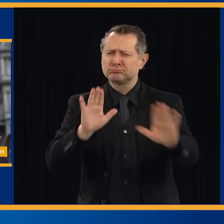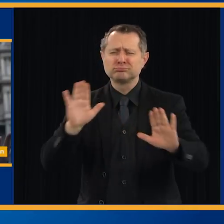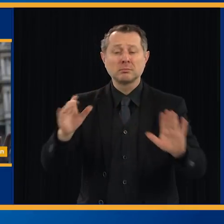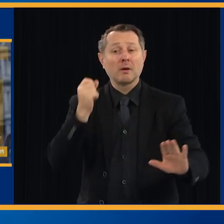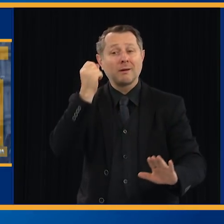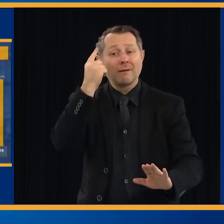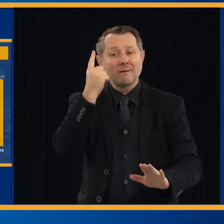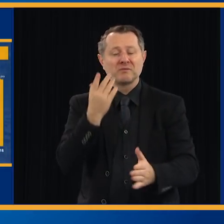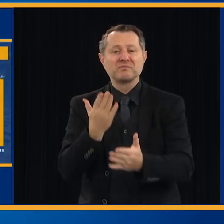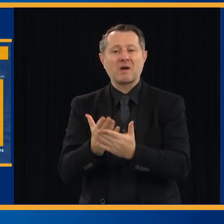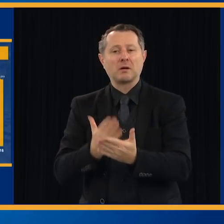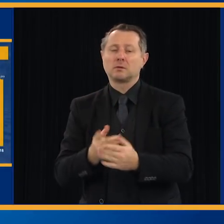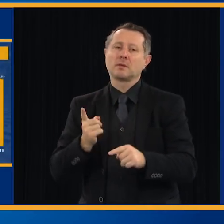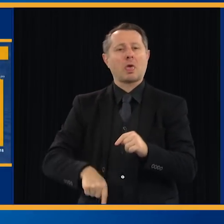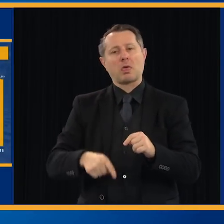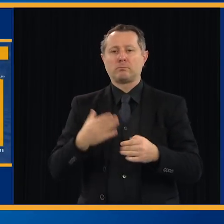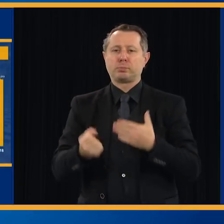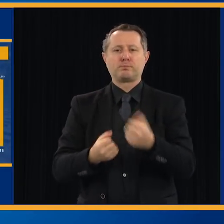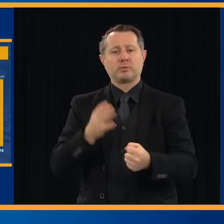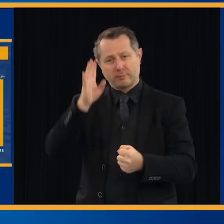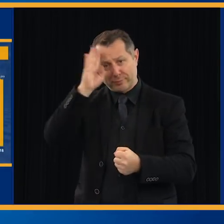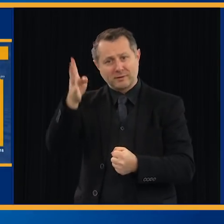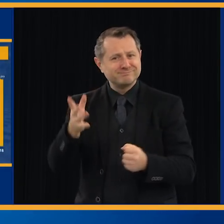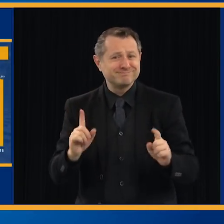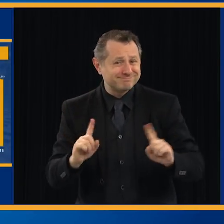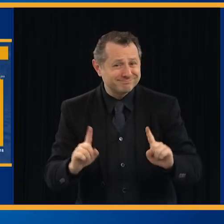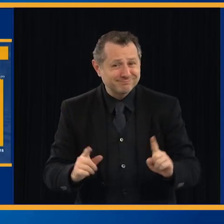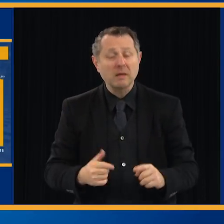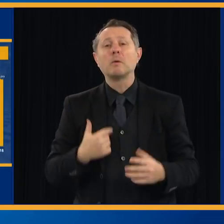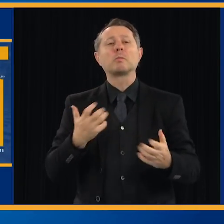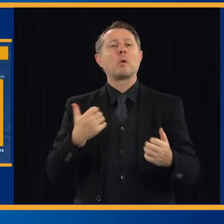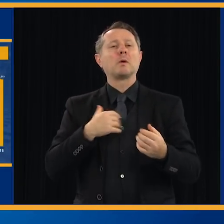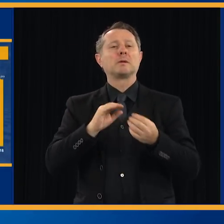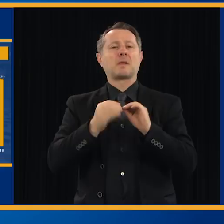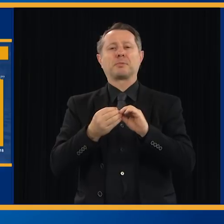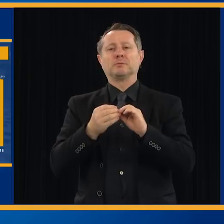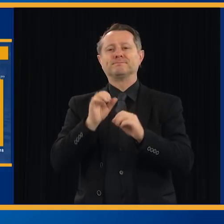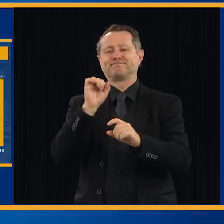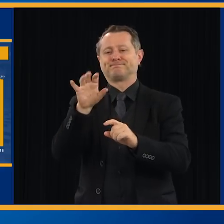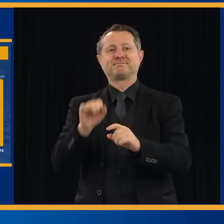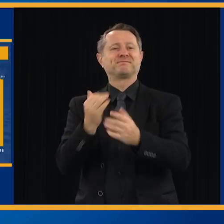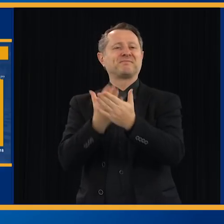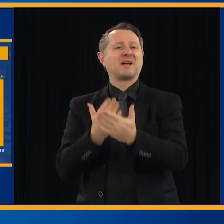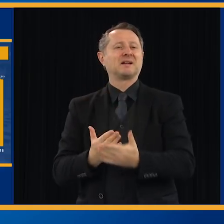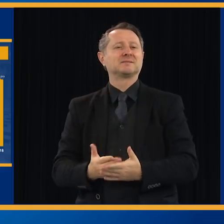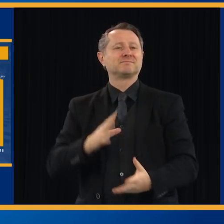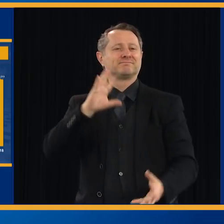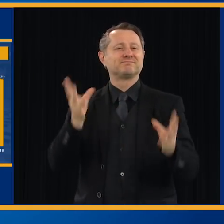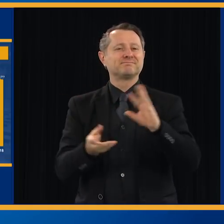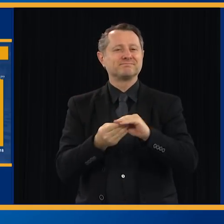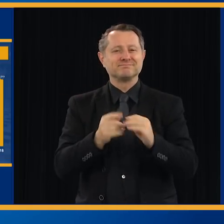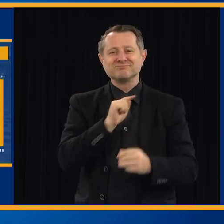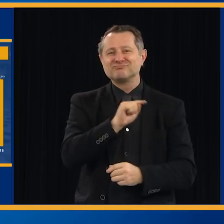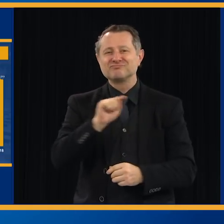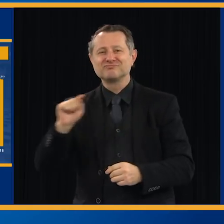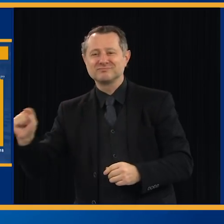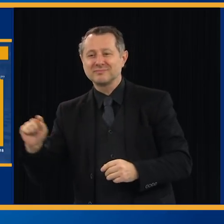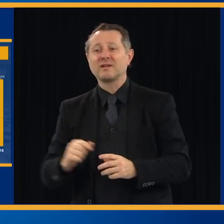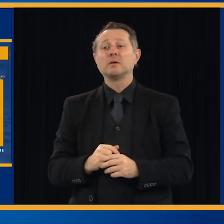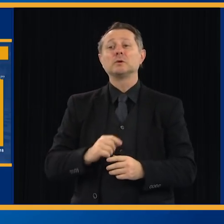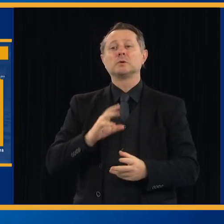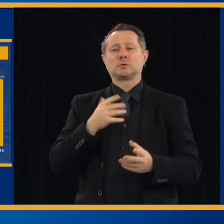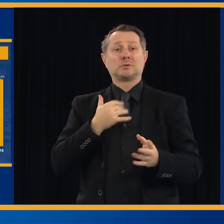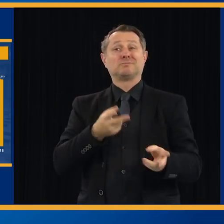let's give the people of the state the updated facts. This is the chart of total